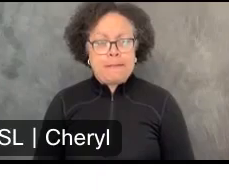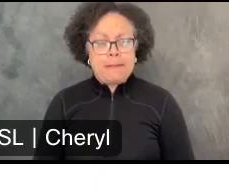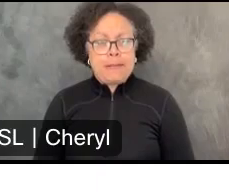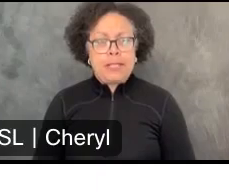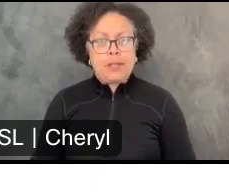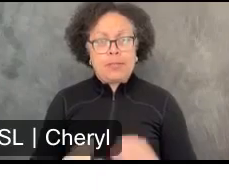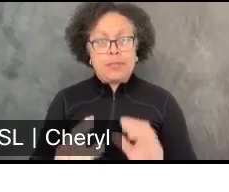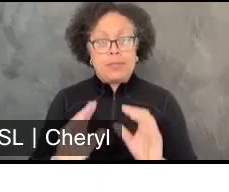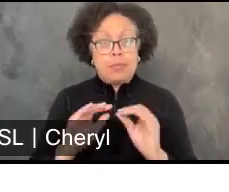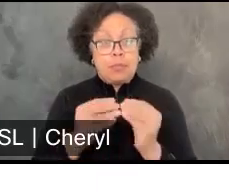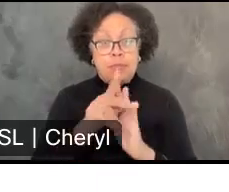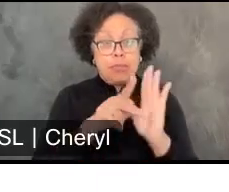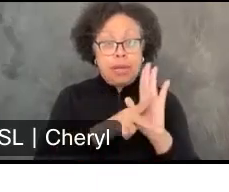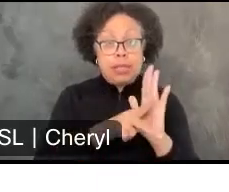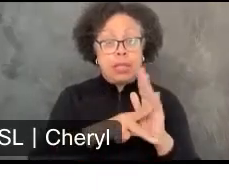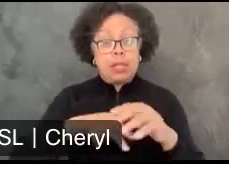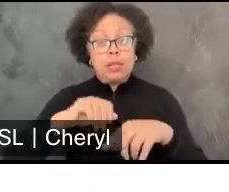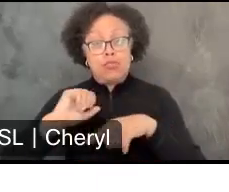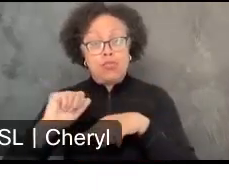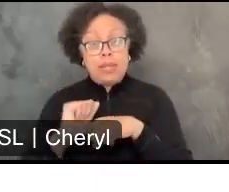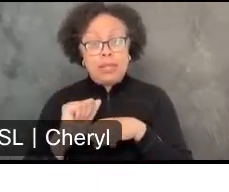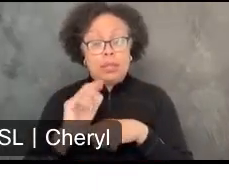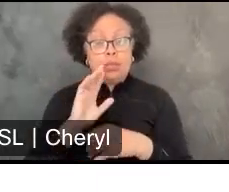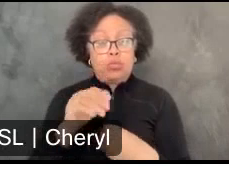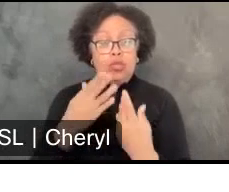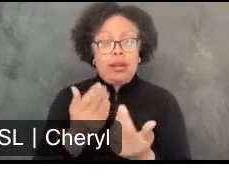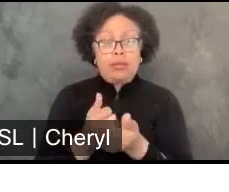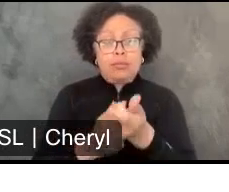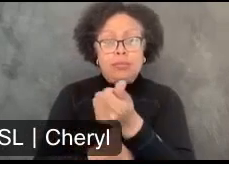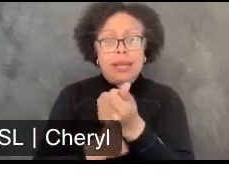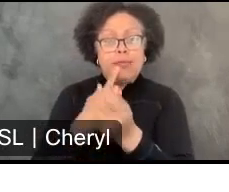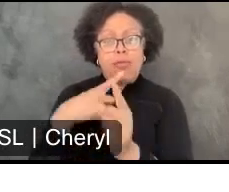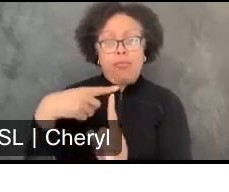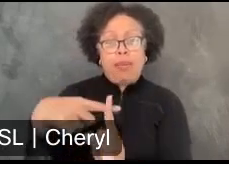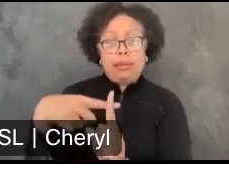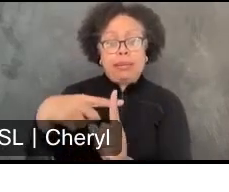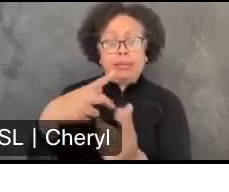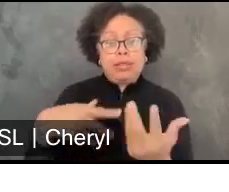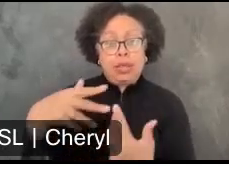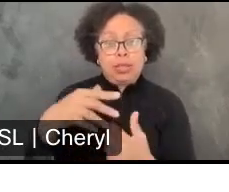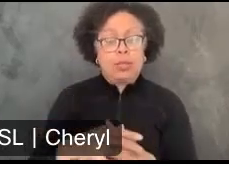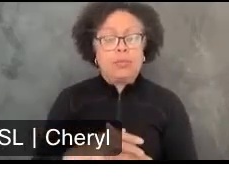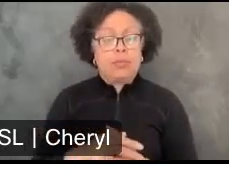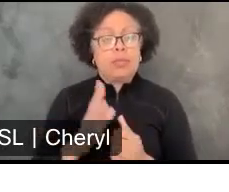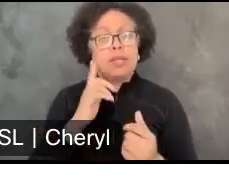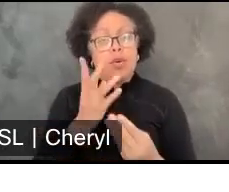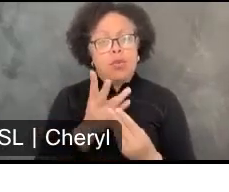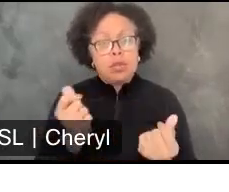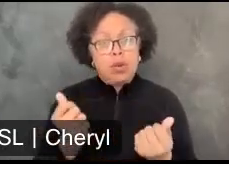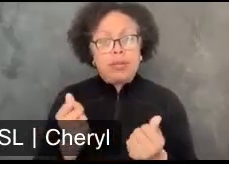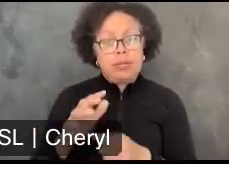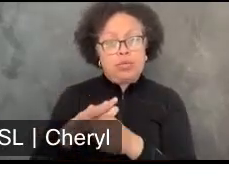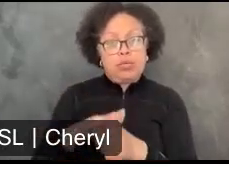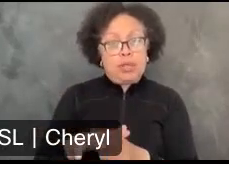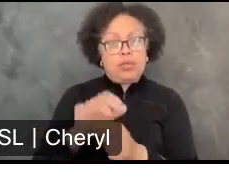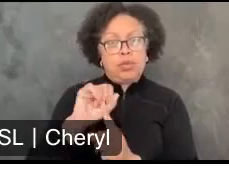Organizational policy and practice can provide the foundation for positive interactions and resolving stressful situations